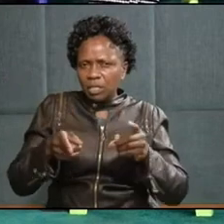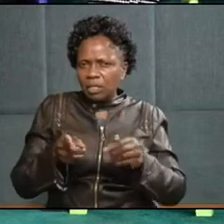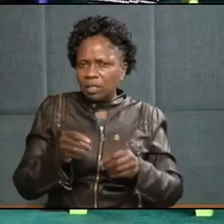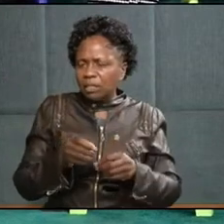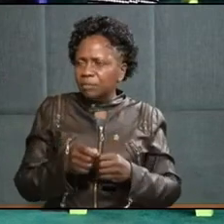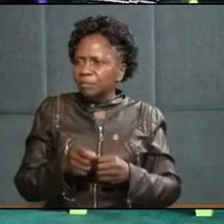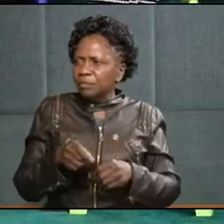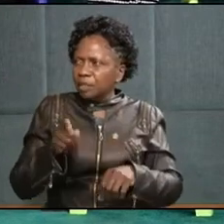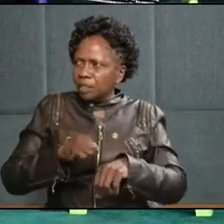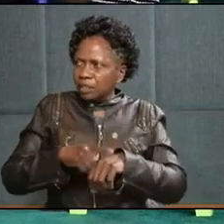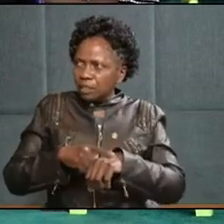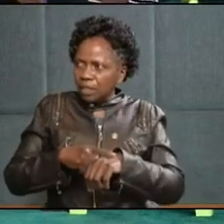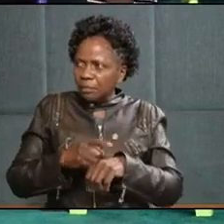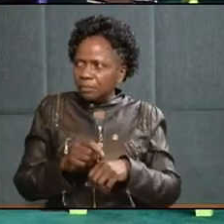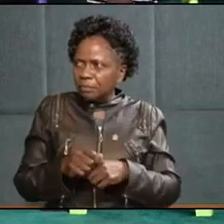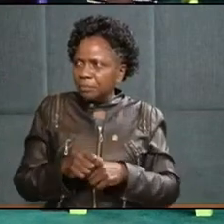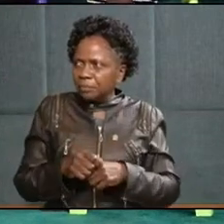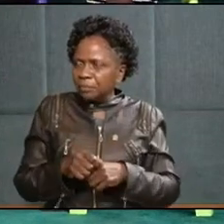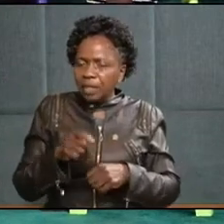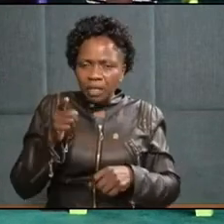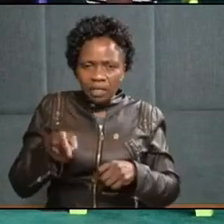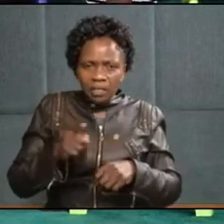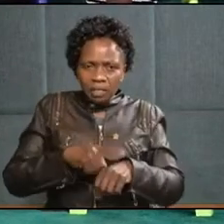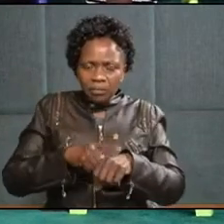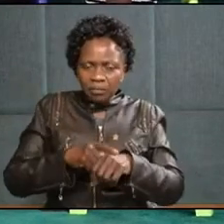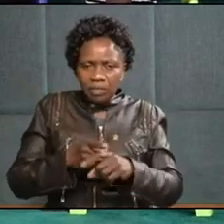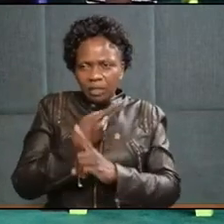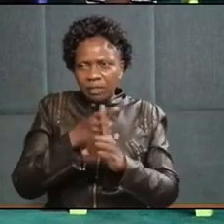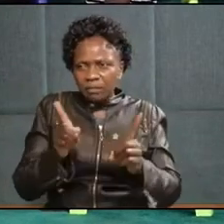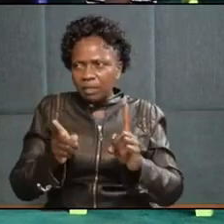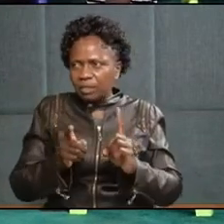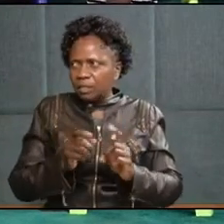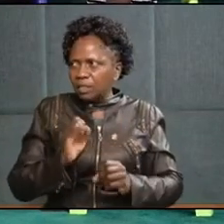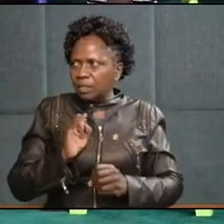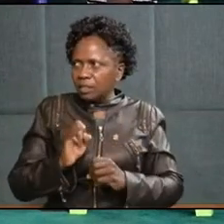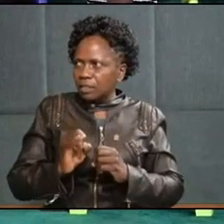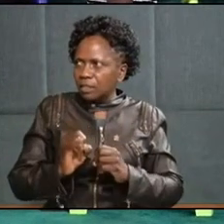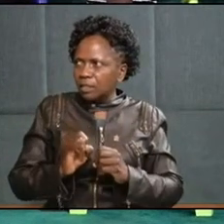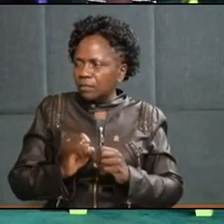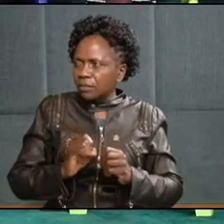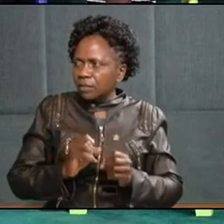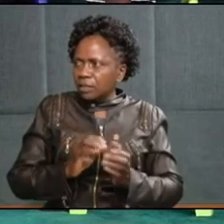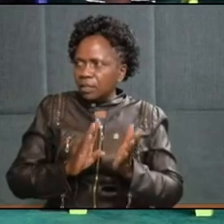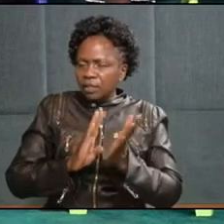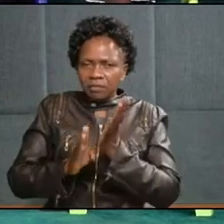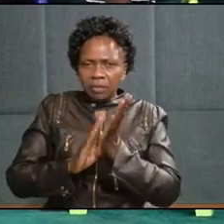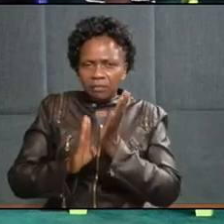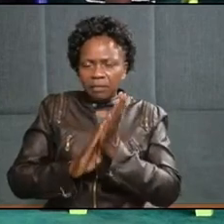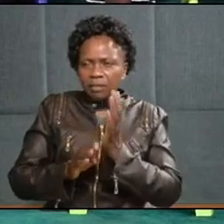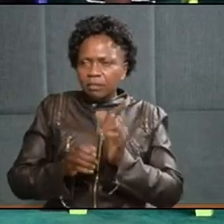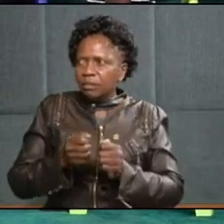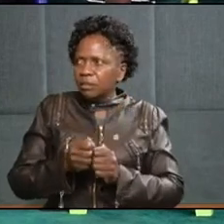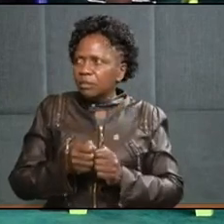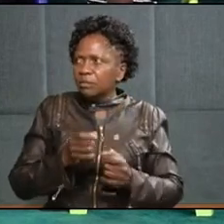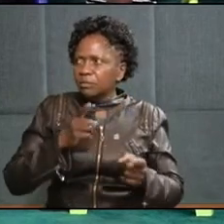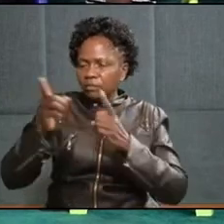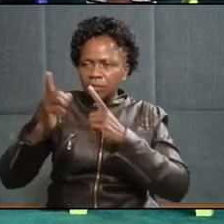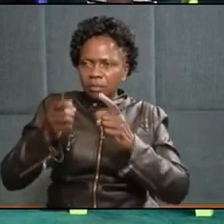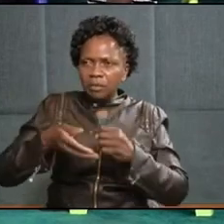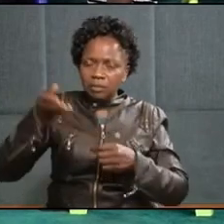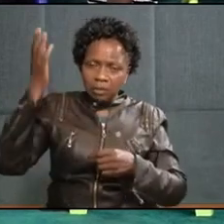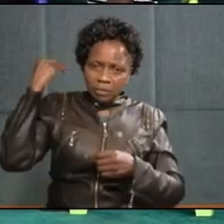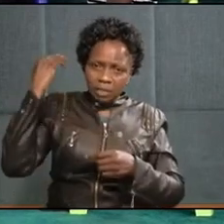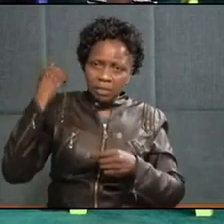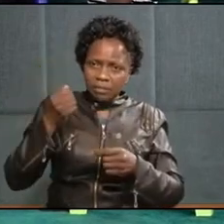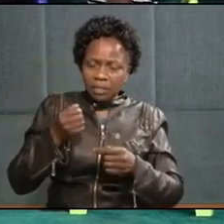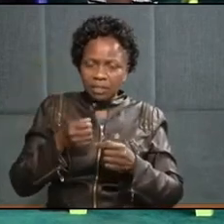round? Yes, Lucinda? This time, the difference is Paul leaves Corinth not because of the persecution that has been in the past,